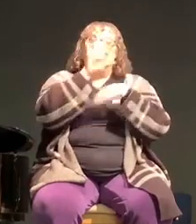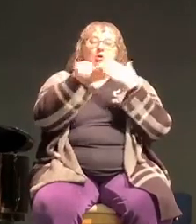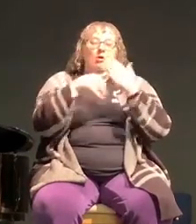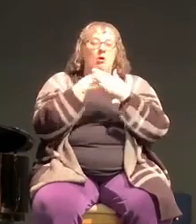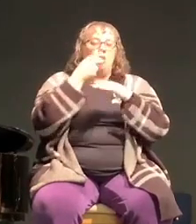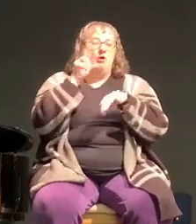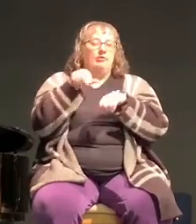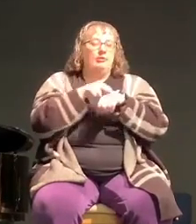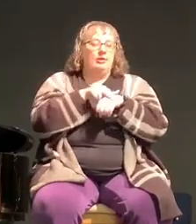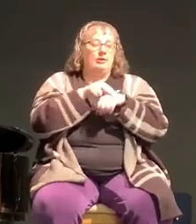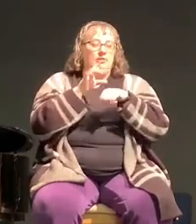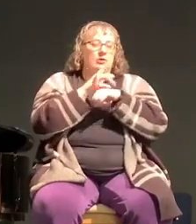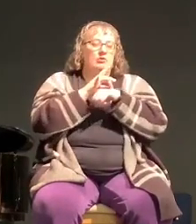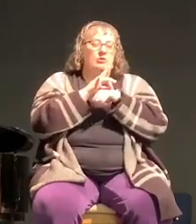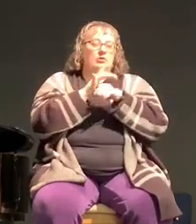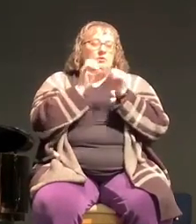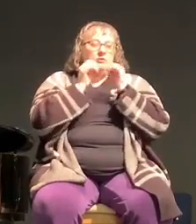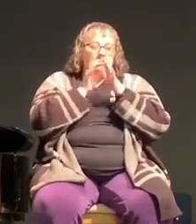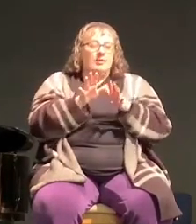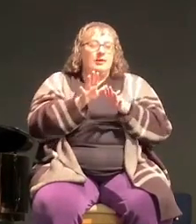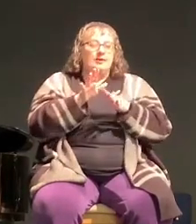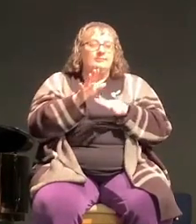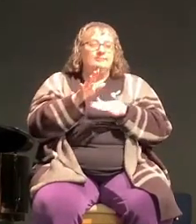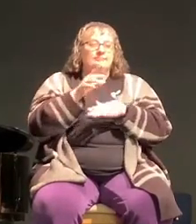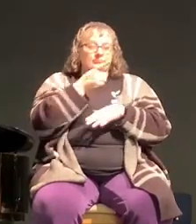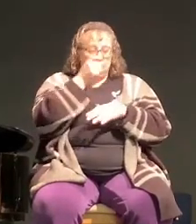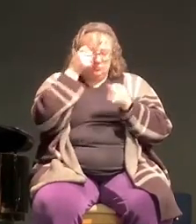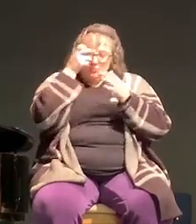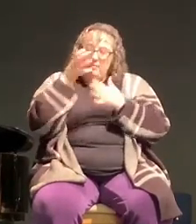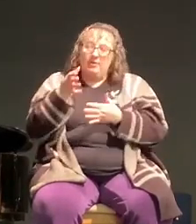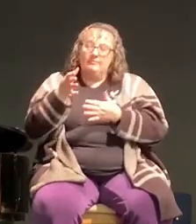be blessed because you have obeyed me."